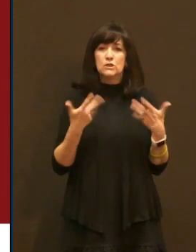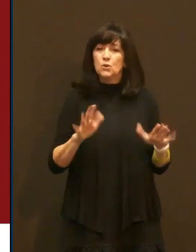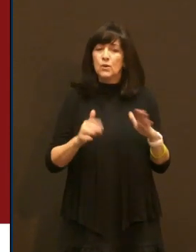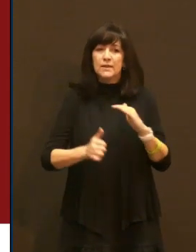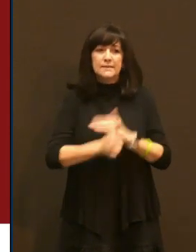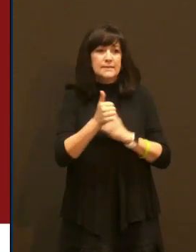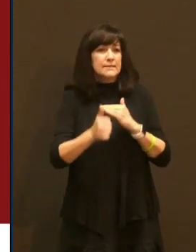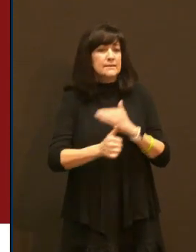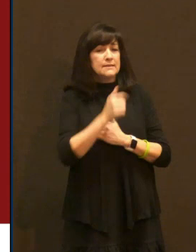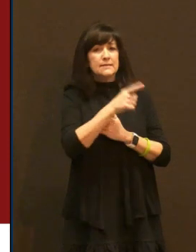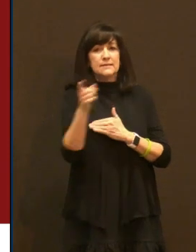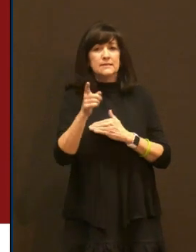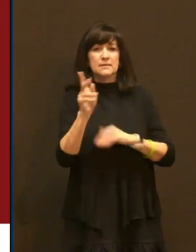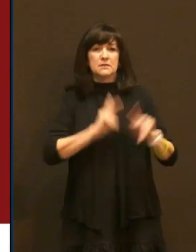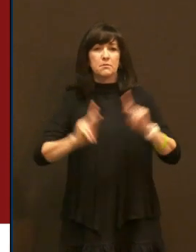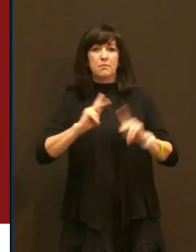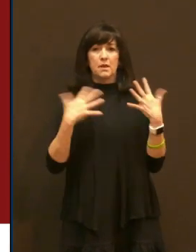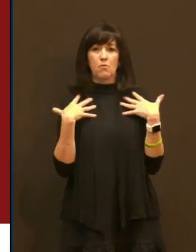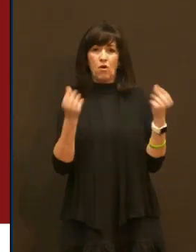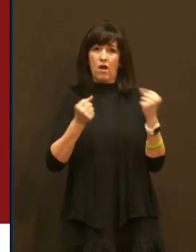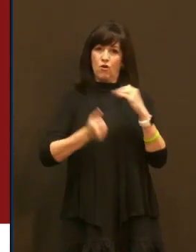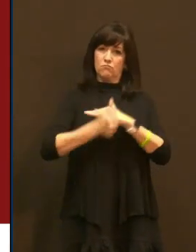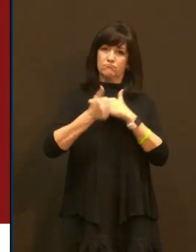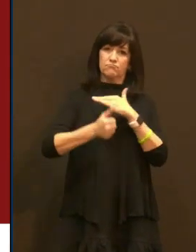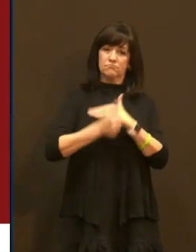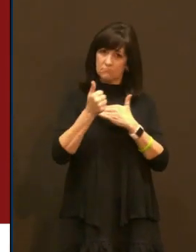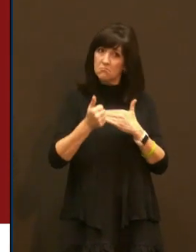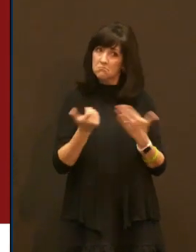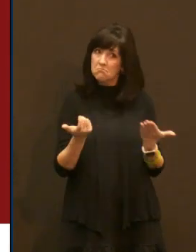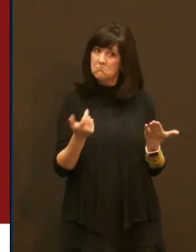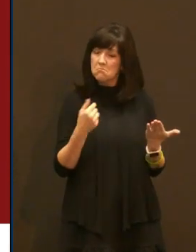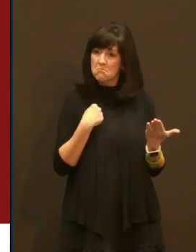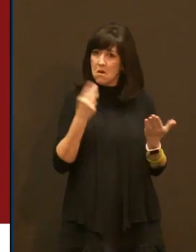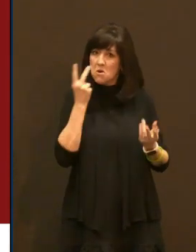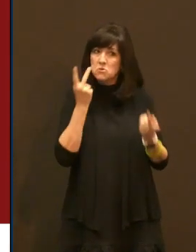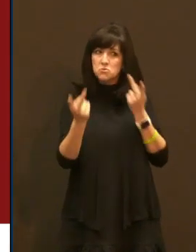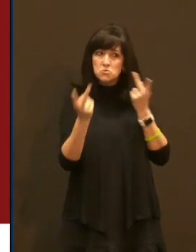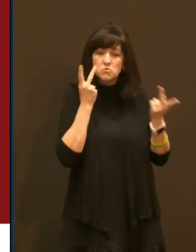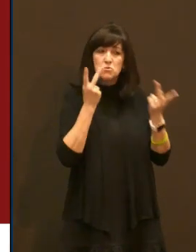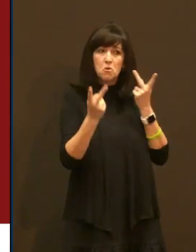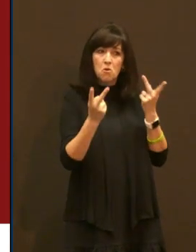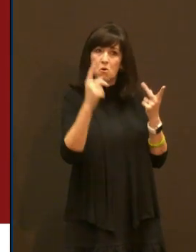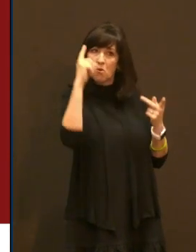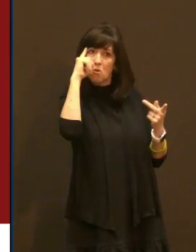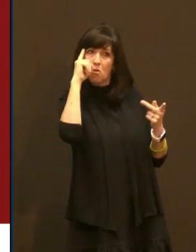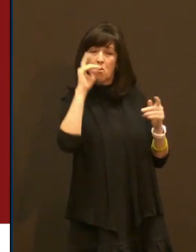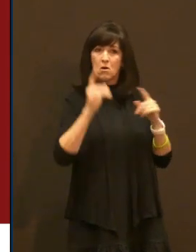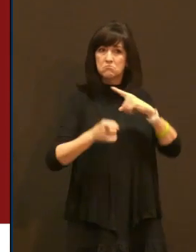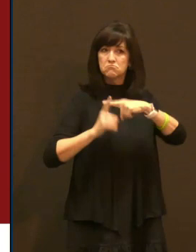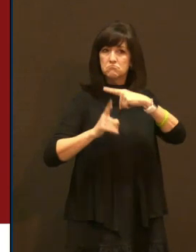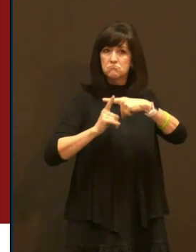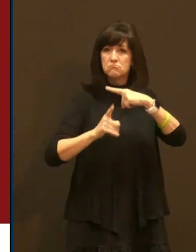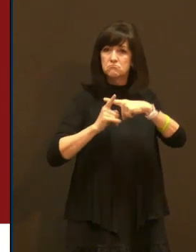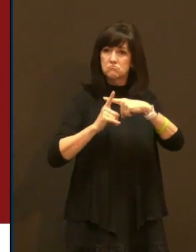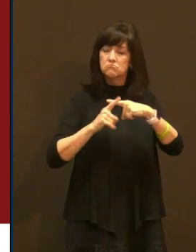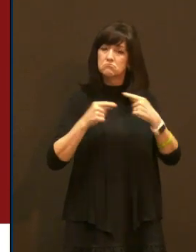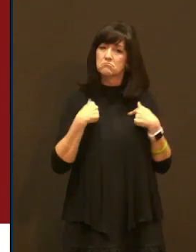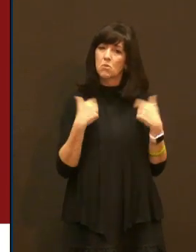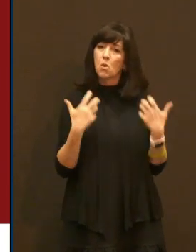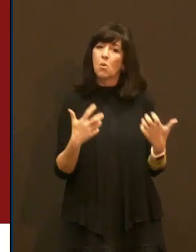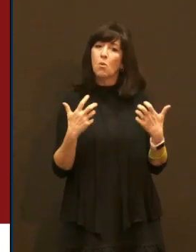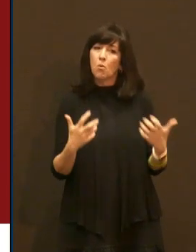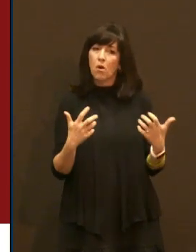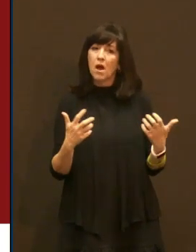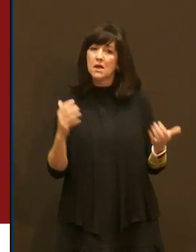what I saw. And we'll see some slides later that kind of compared the situation on the ground to